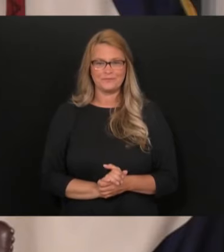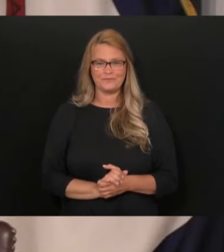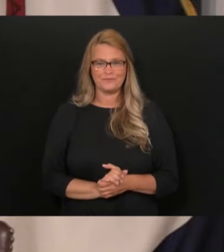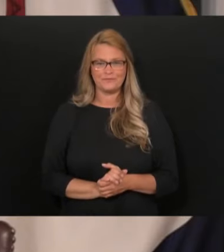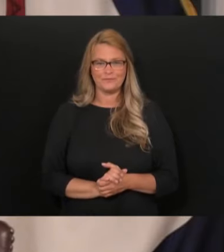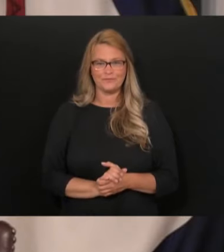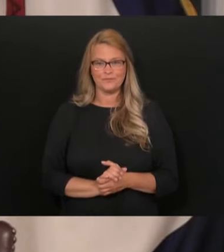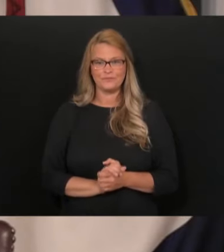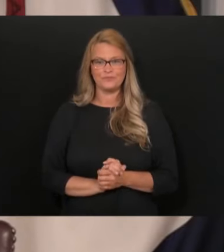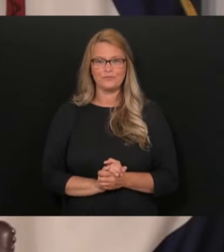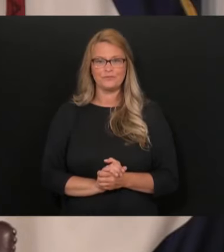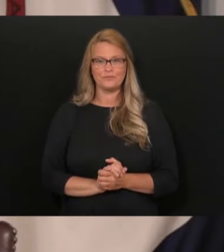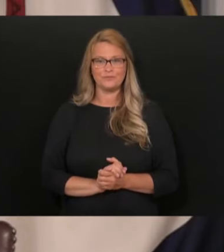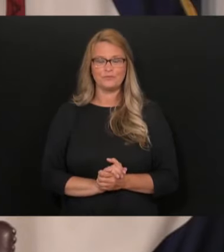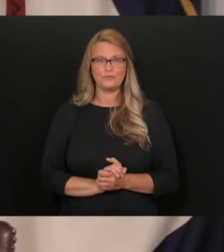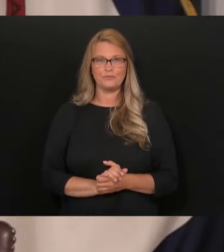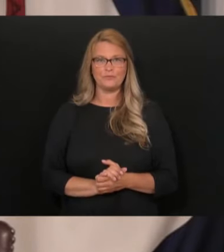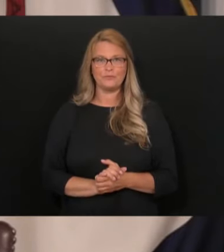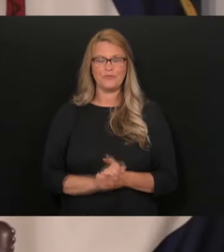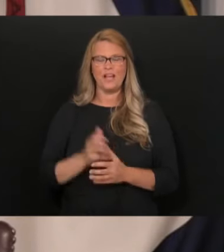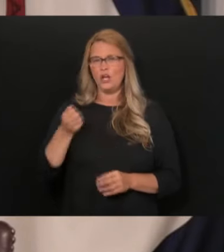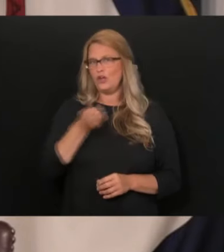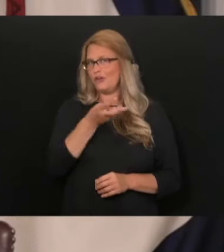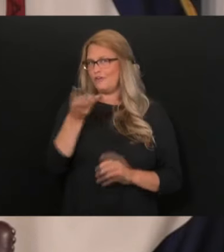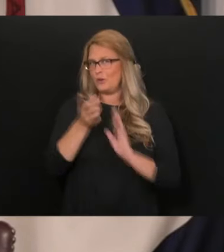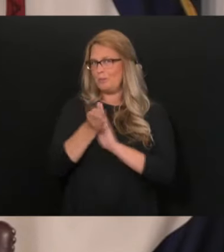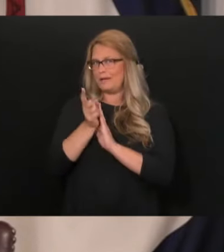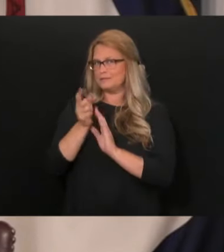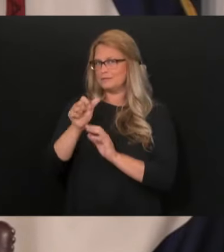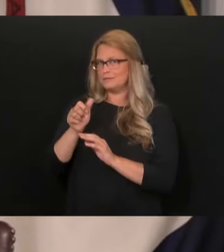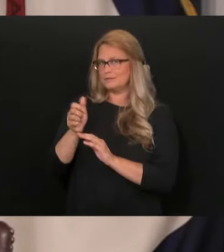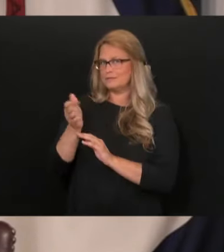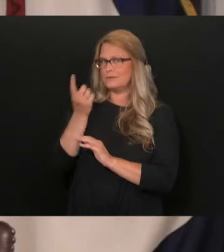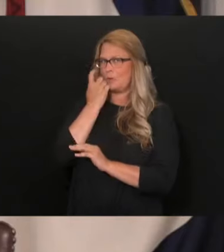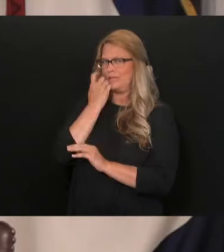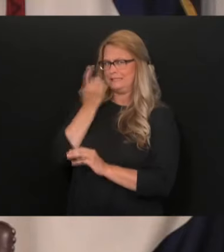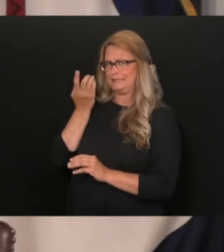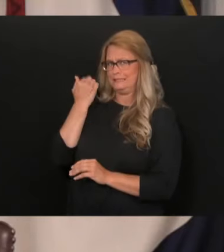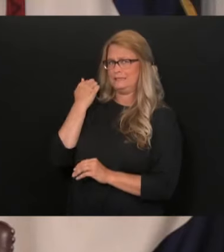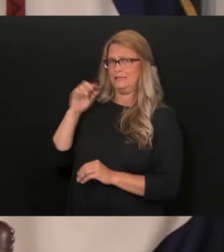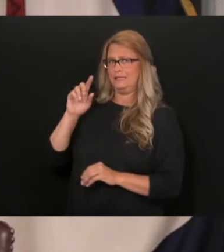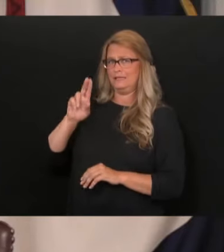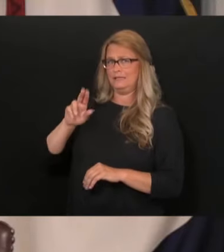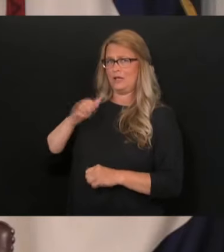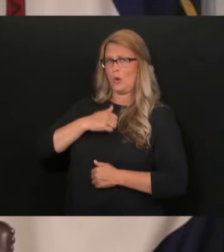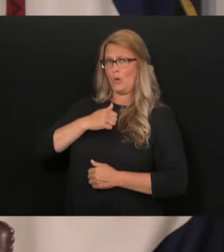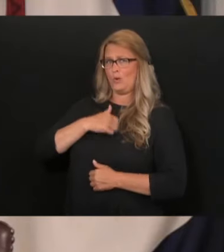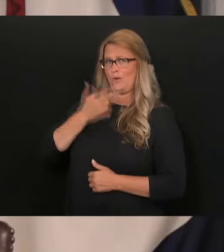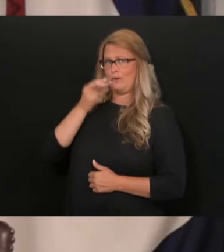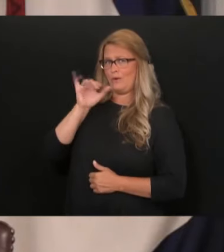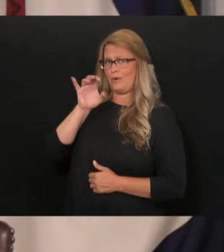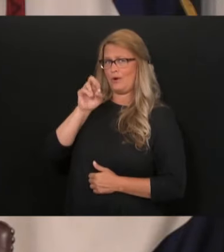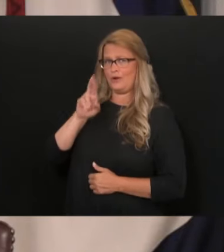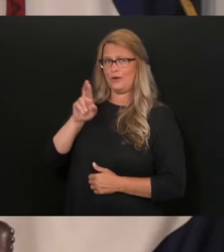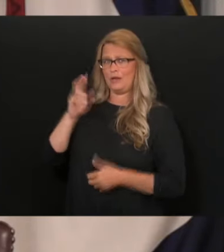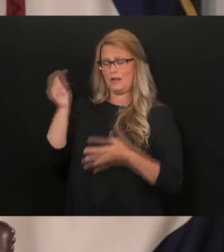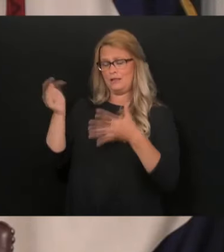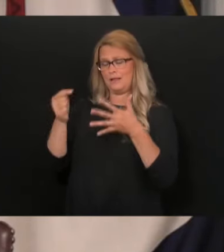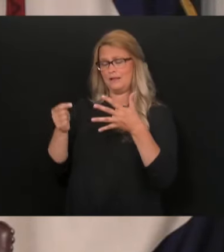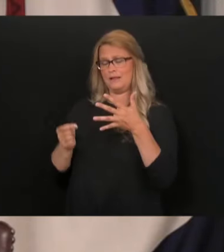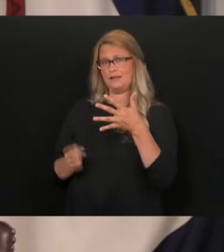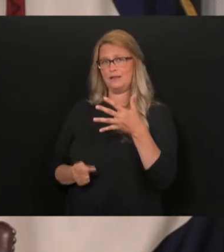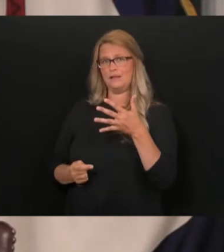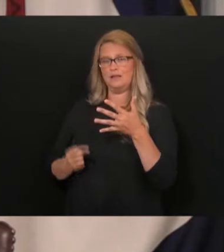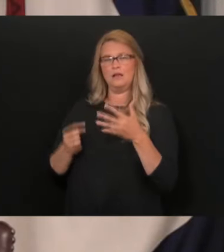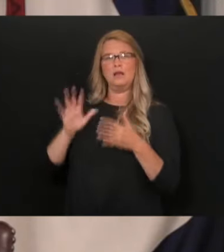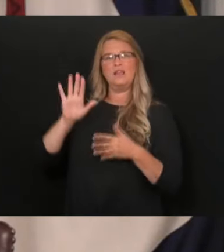Just a few minutes ago, General Hoyer went through just a litany of different things that the Guard is